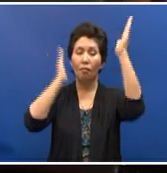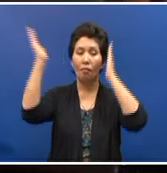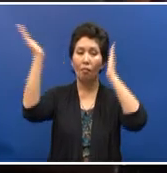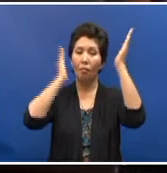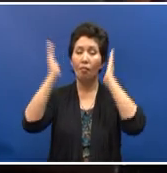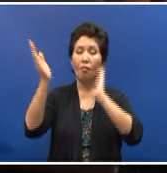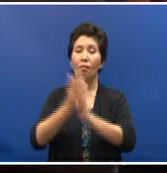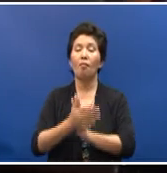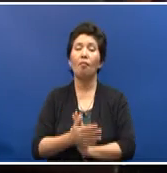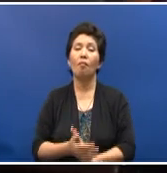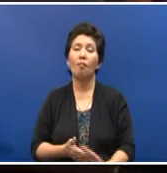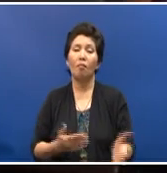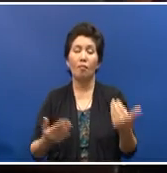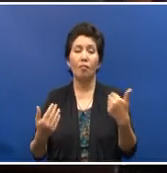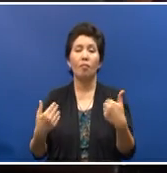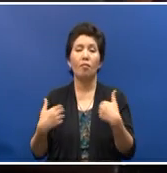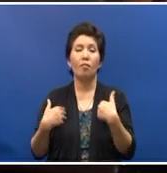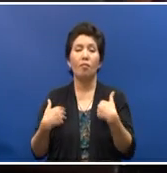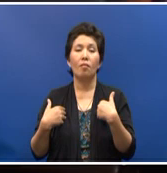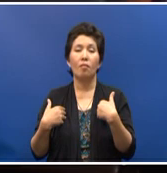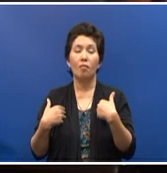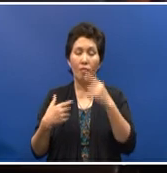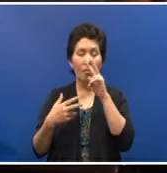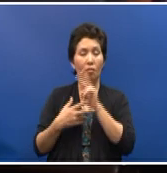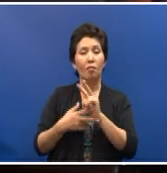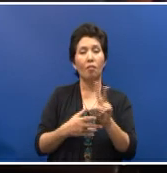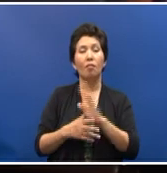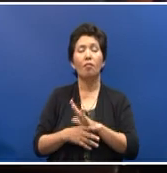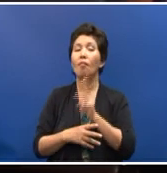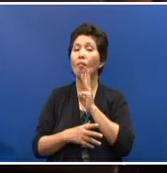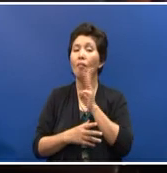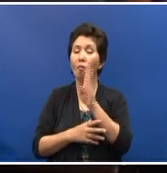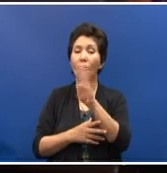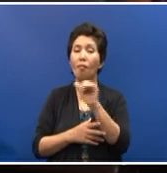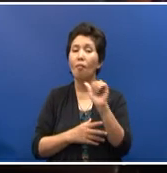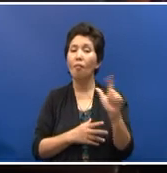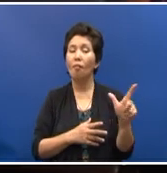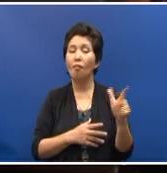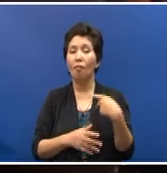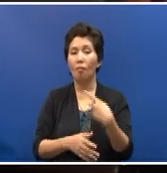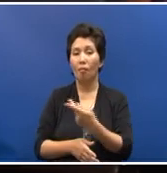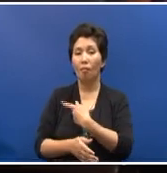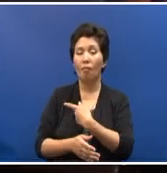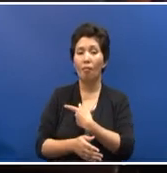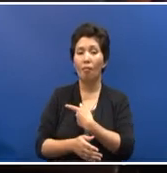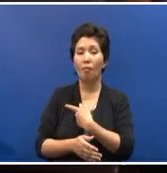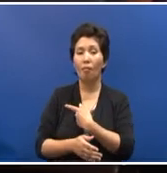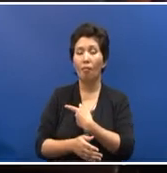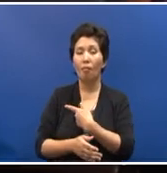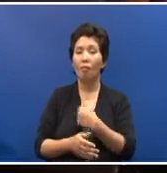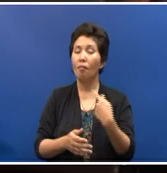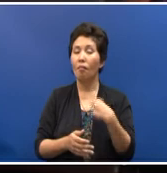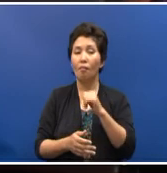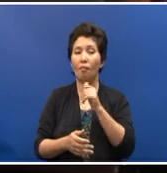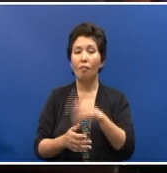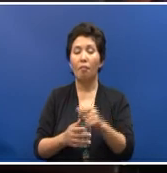ministers, okay, so they do not have to pay the electricity bills, okay, the water bills, Okay, but we, the people at large, we need to pay